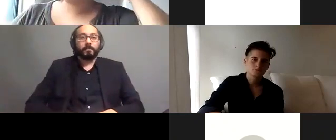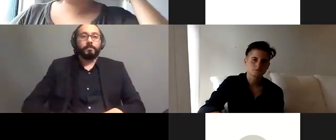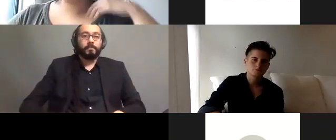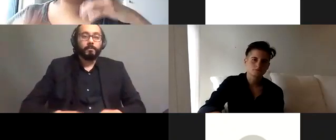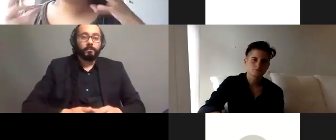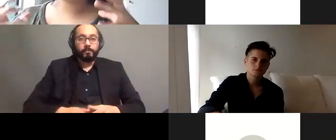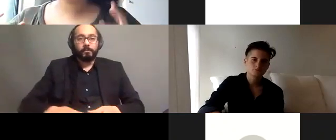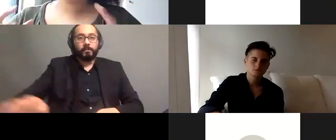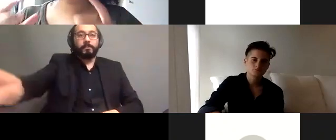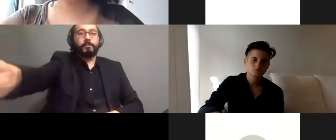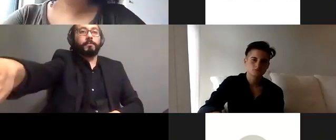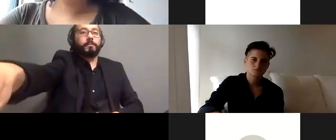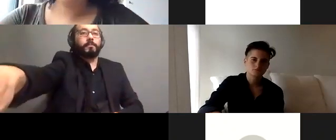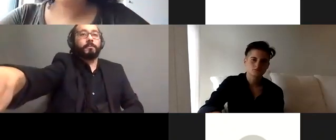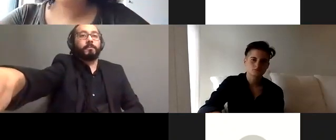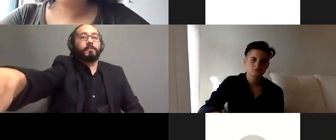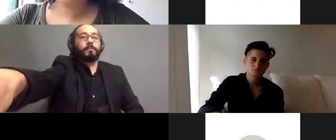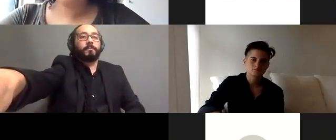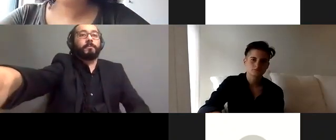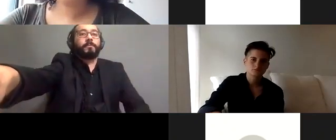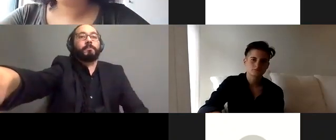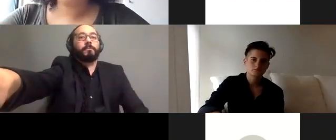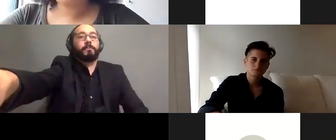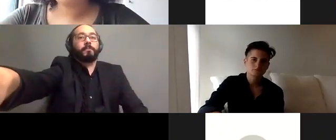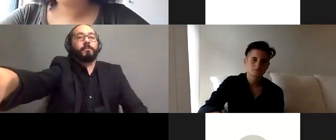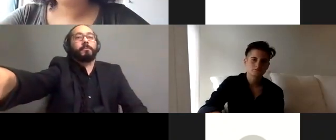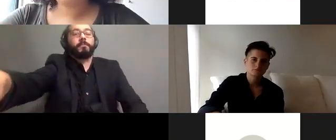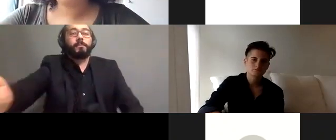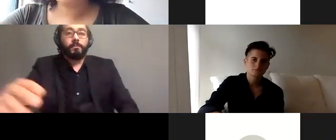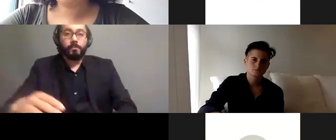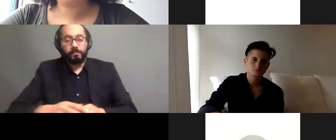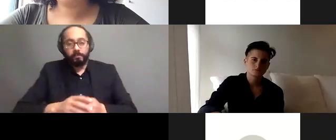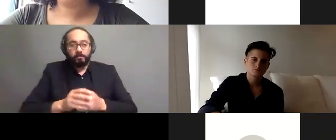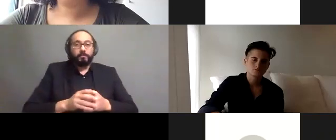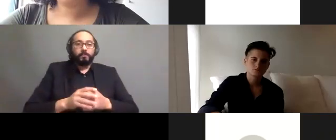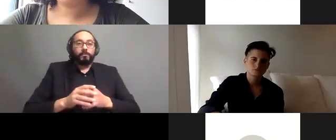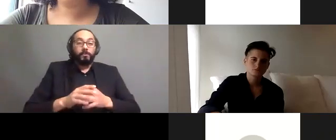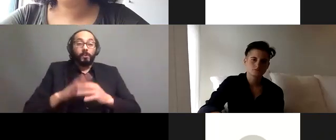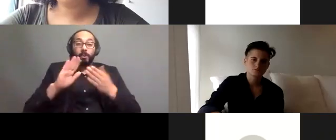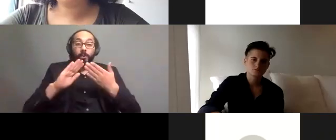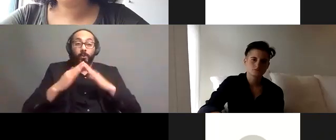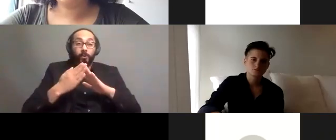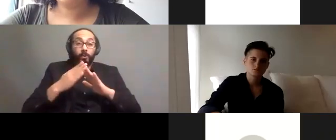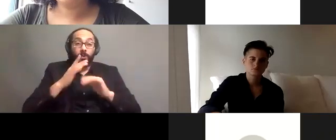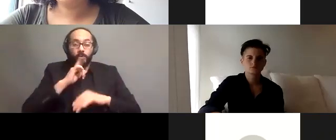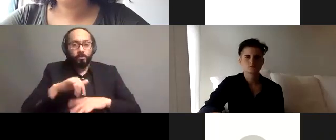Absolutely. Like, community is so important, and it's the thing that kind of helps